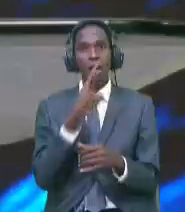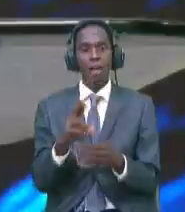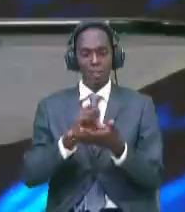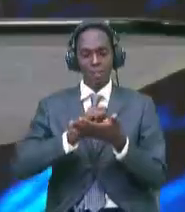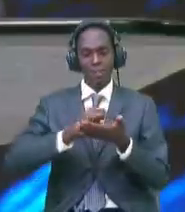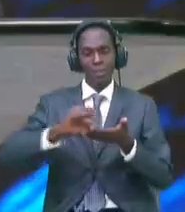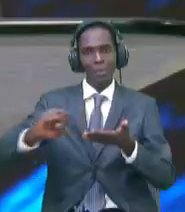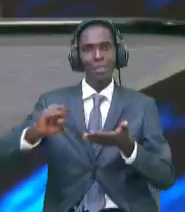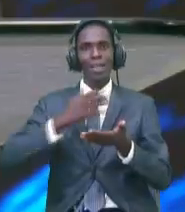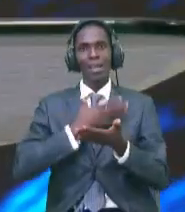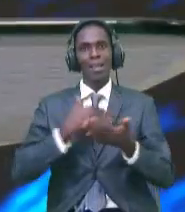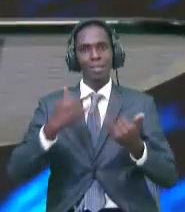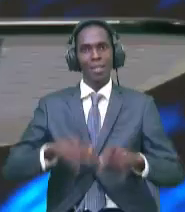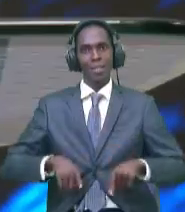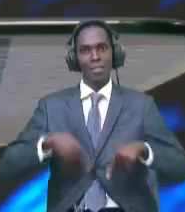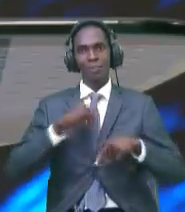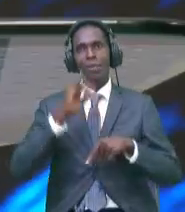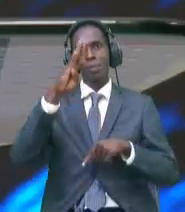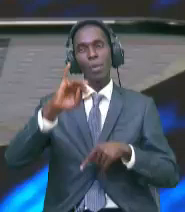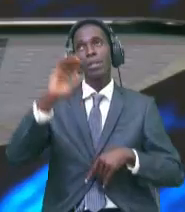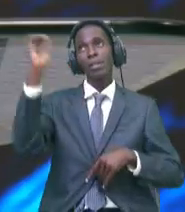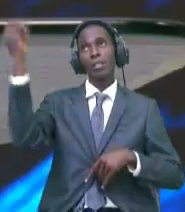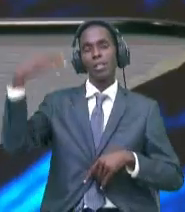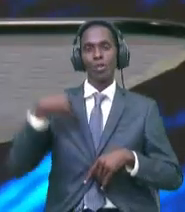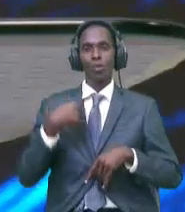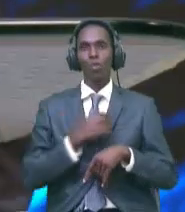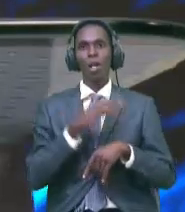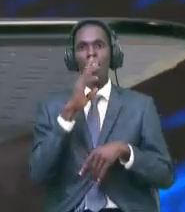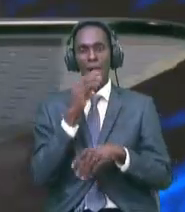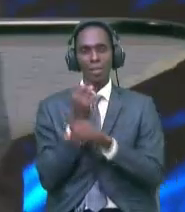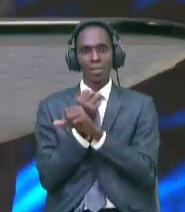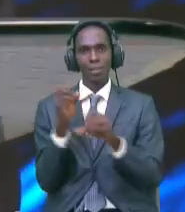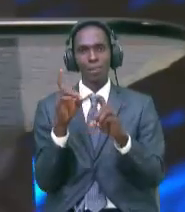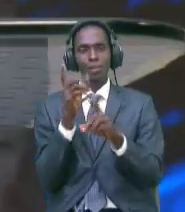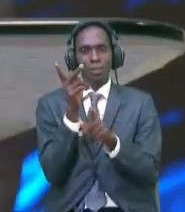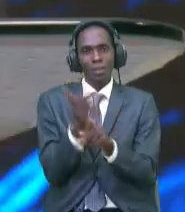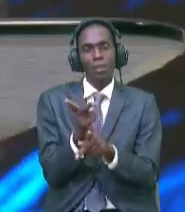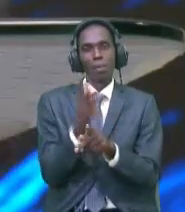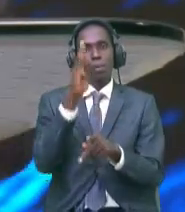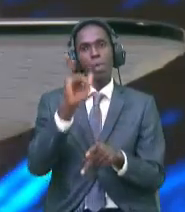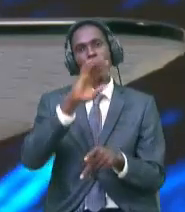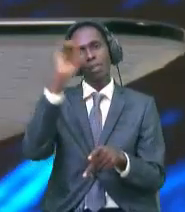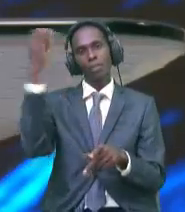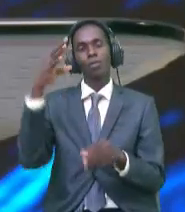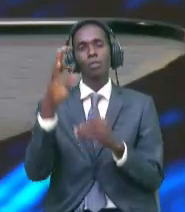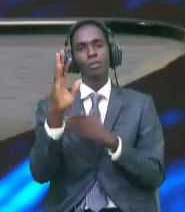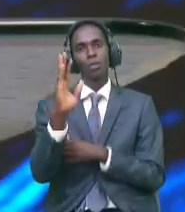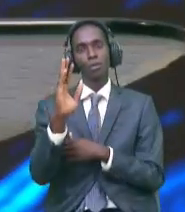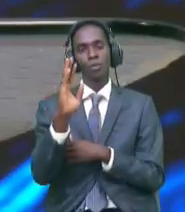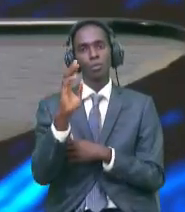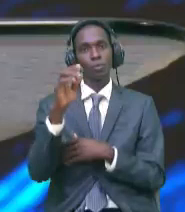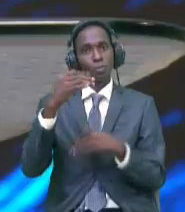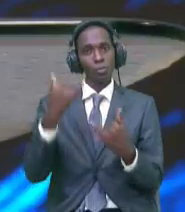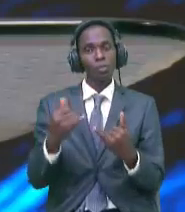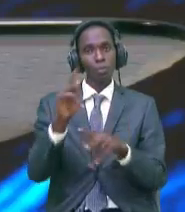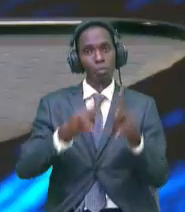we're living by grace. We're saints, we're sustained by the grace of God. To all that be in Rome,